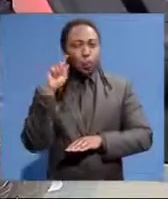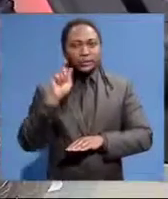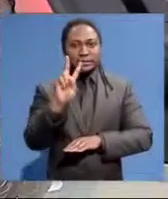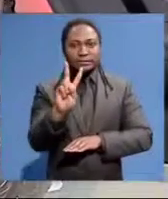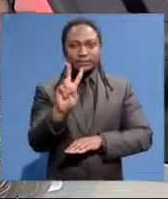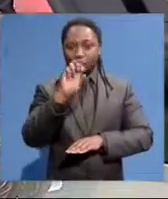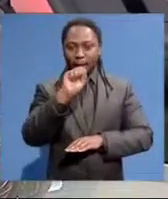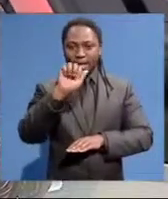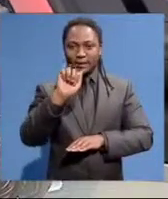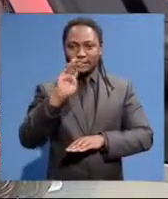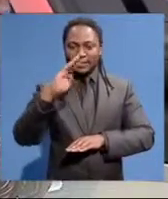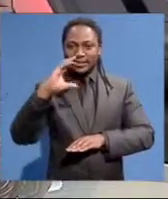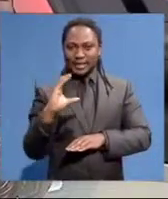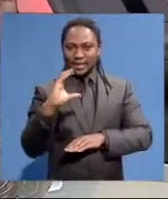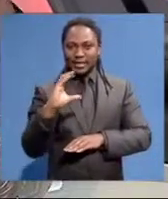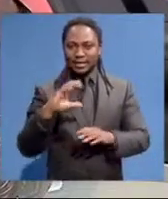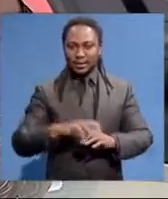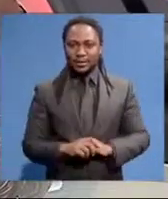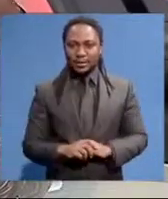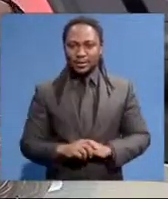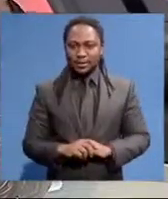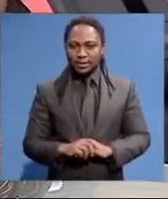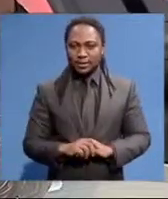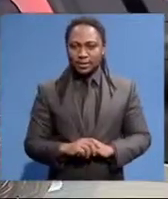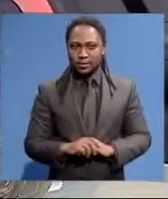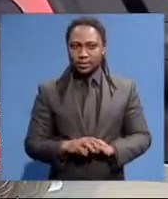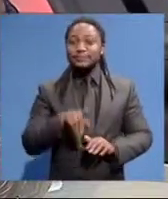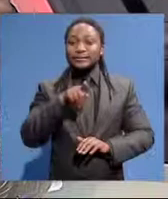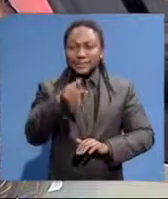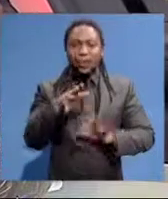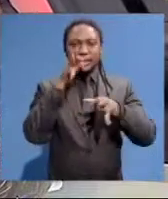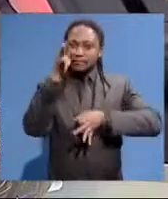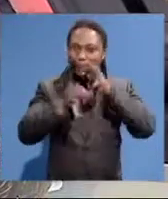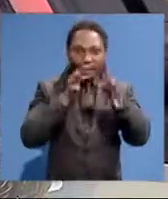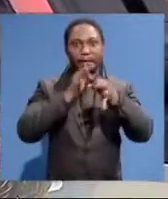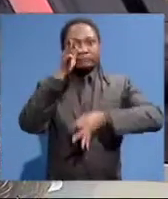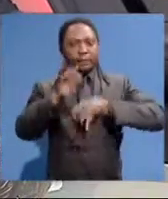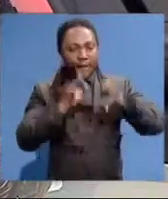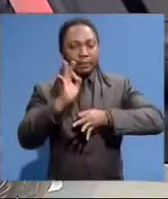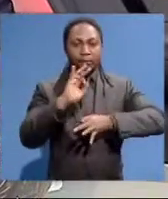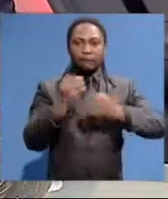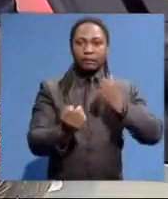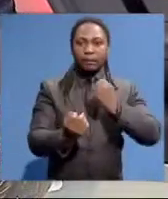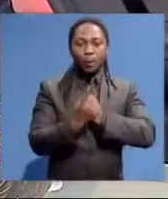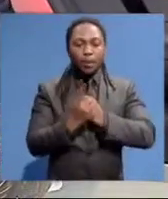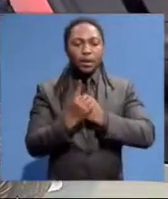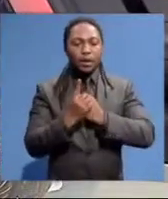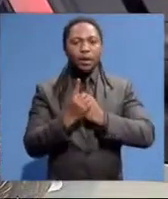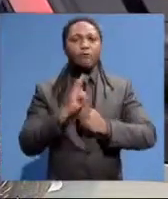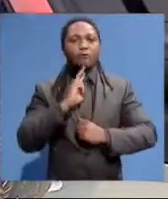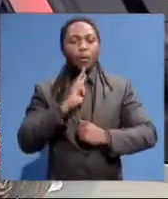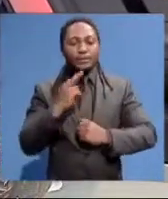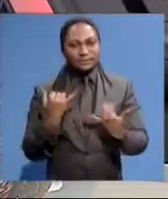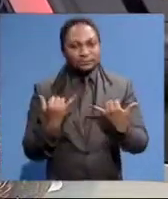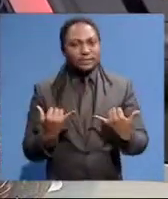the SABC, Clarence Cater, who was sort of taking us through. Yes. And you know, that voice still